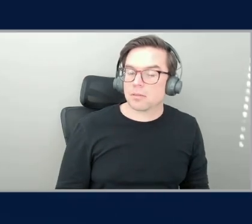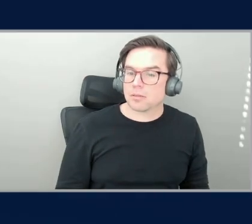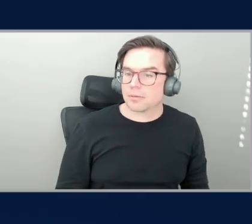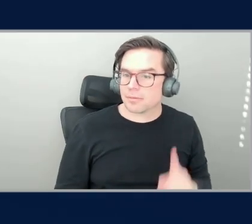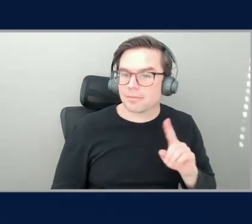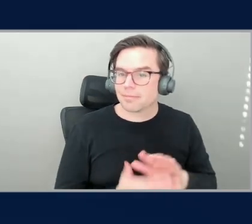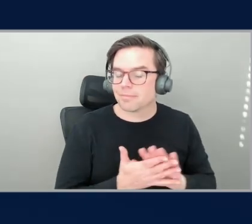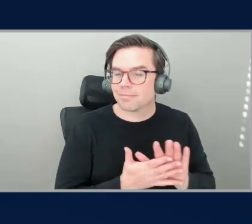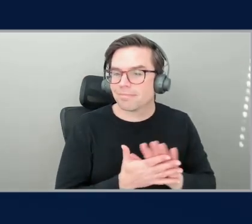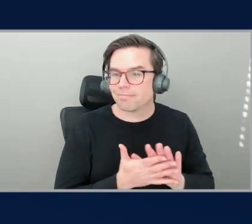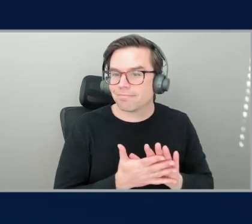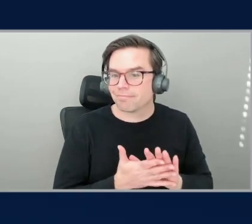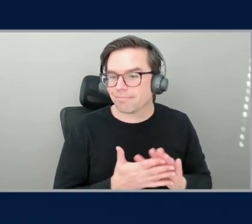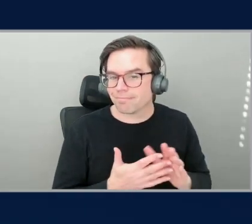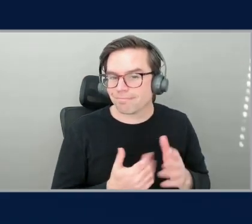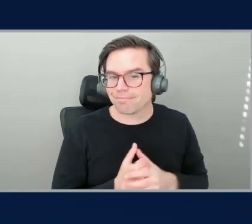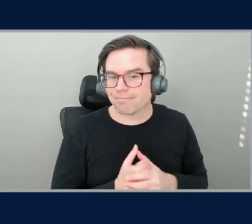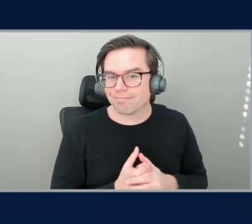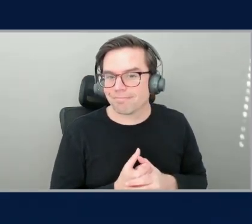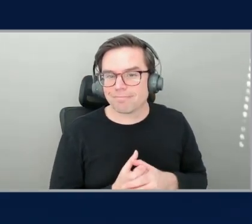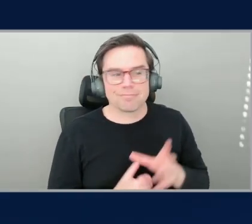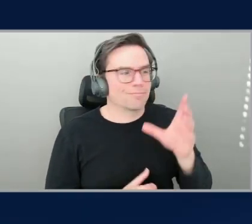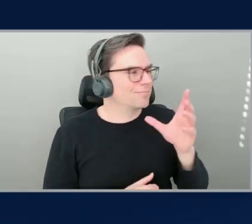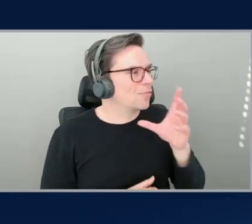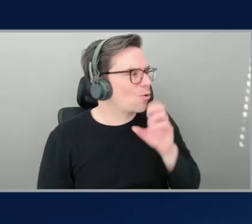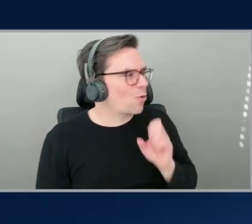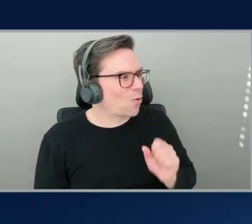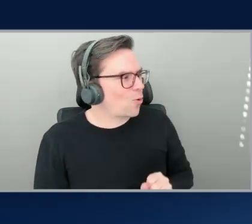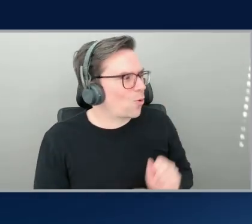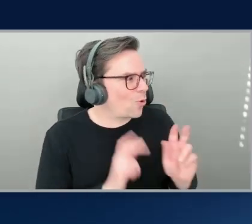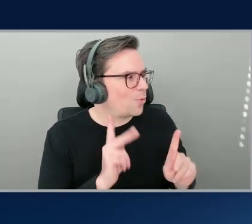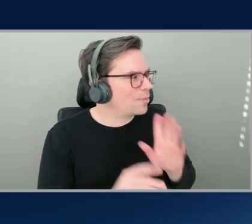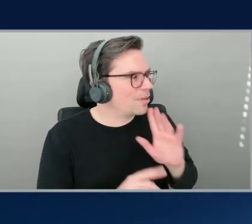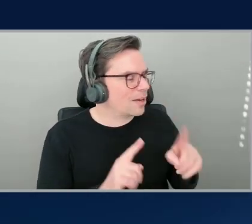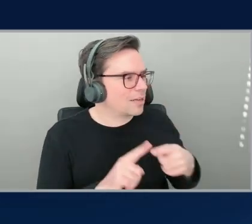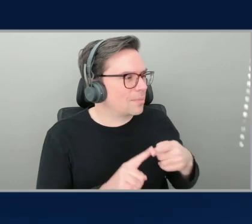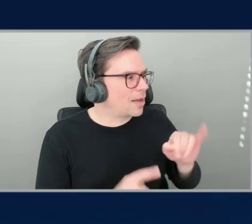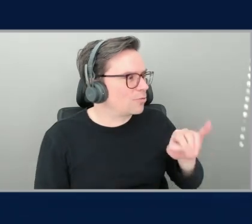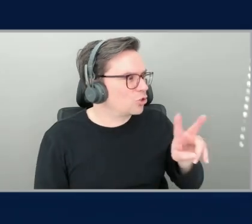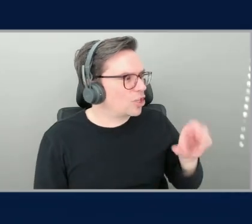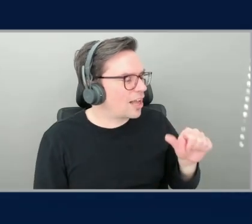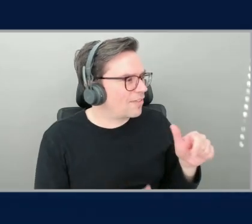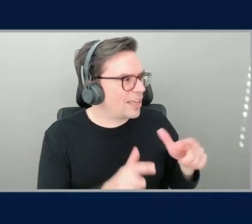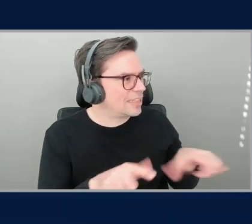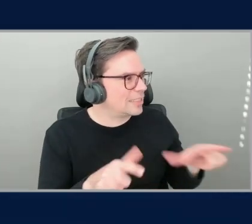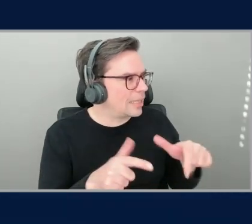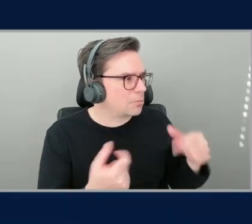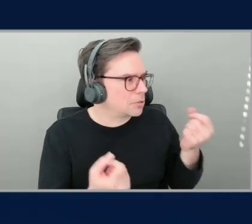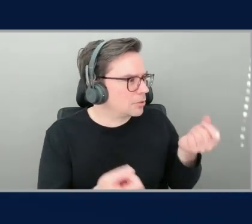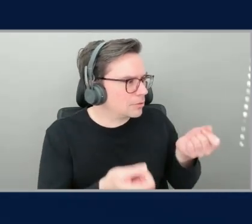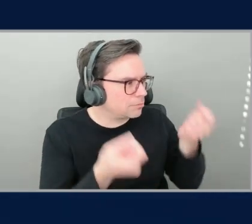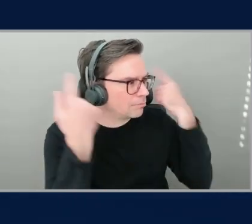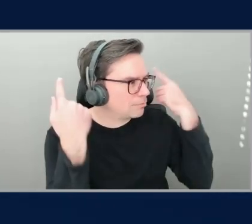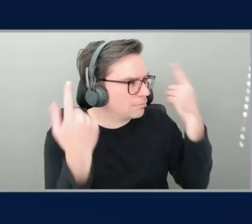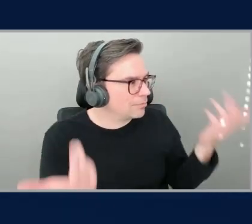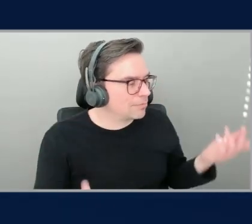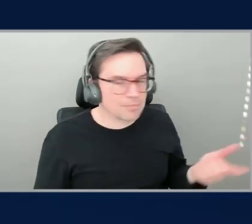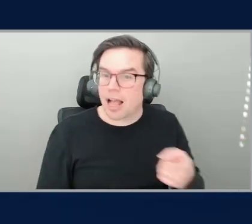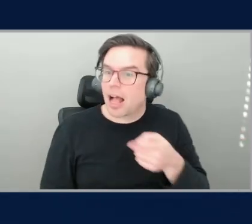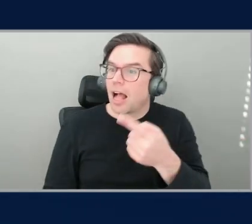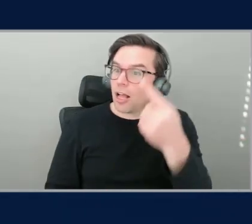don't know, these older people talking about Java and these languages. I don't know what that is. I thought you said you were older. No, he's older.